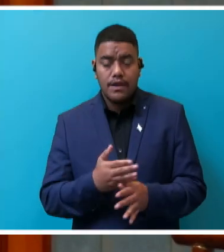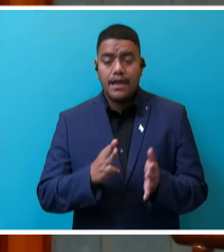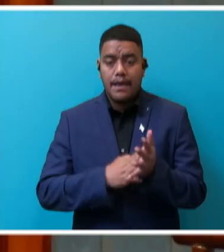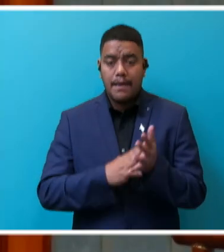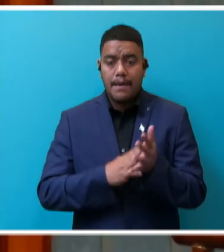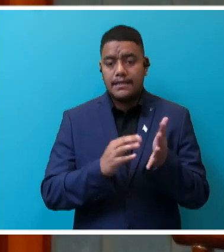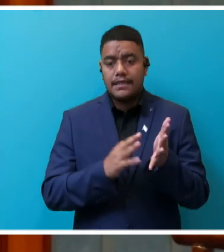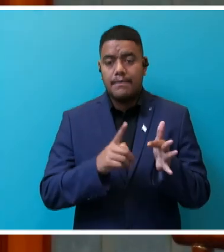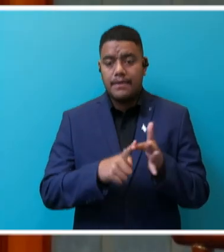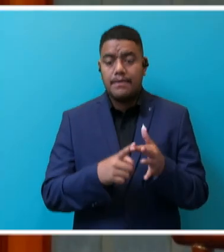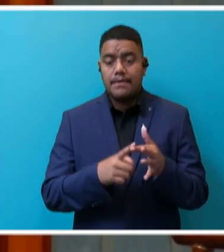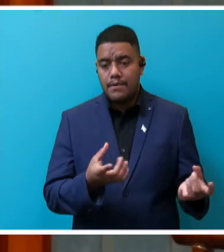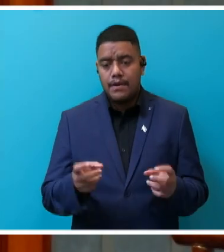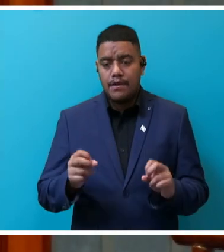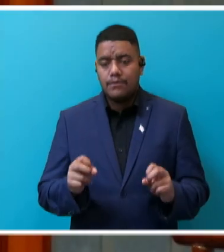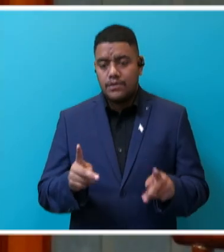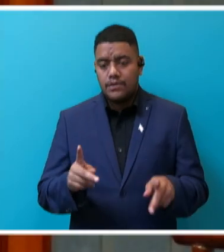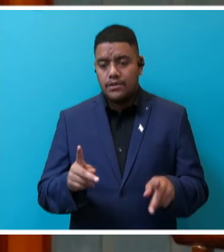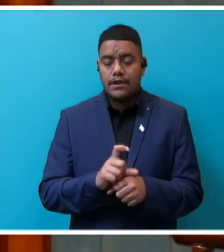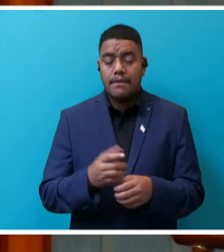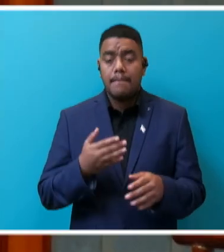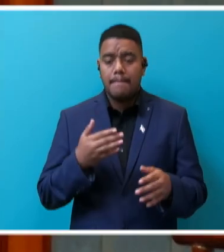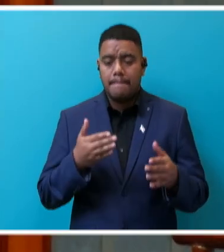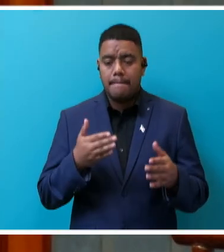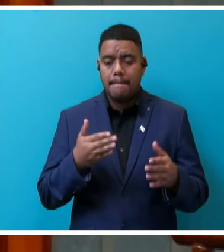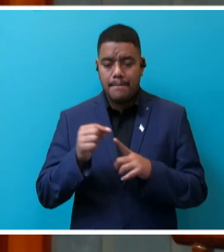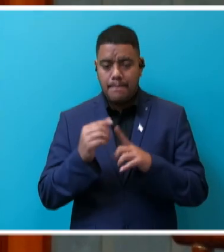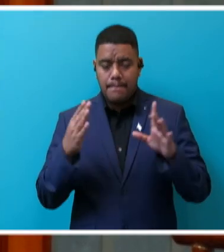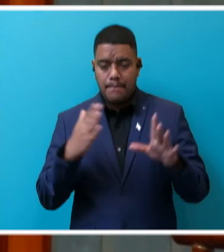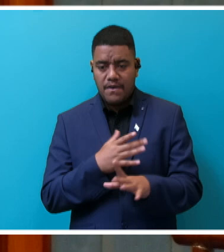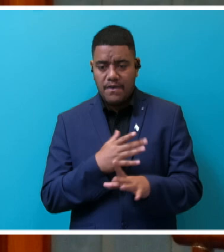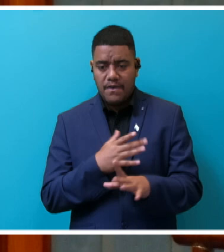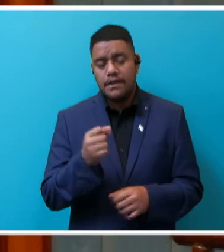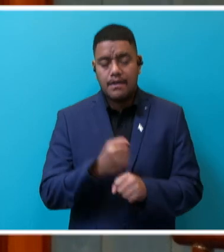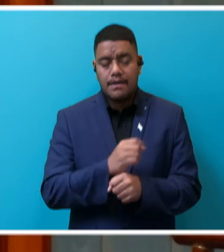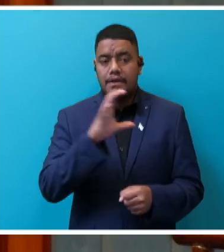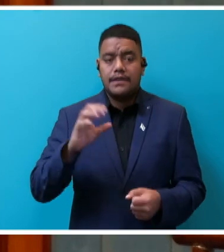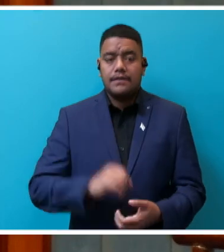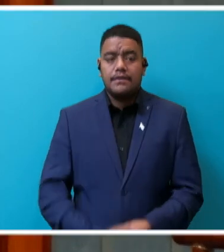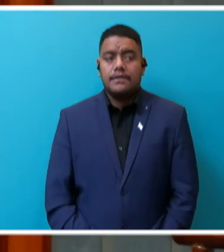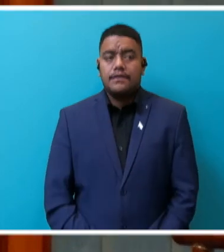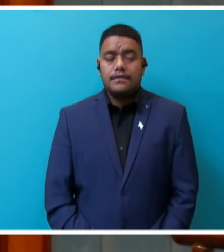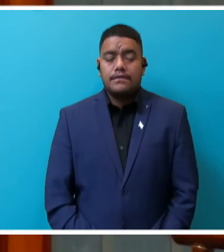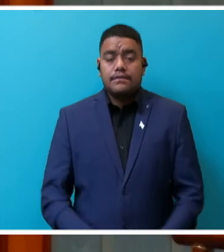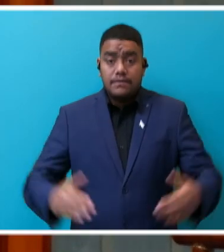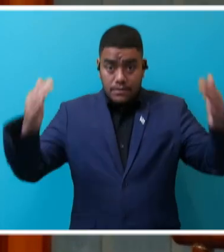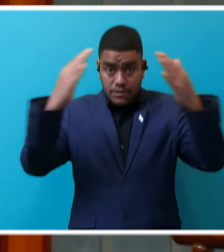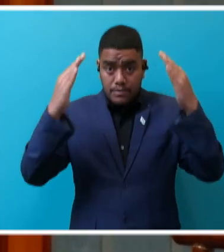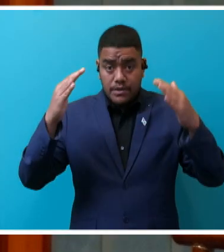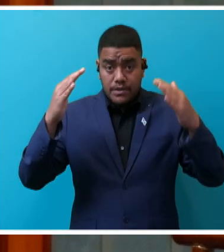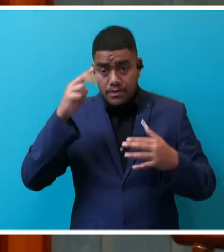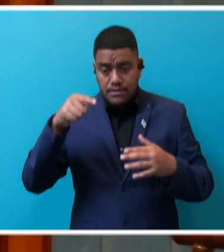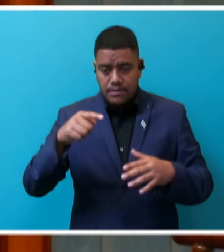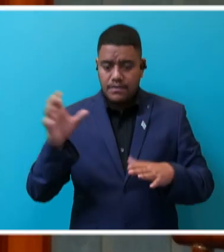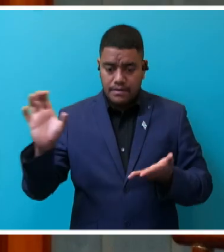prepare for opportunities created by private sector investments. Mr. Speaker, sir, this investment will continue